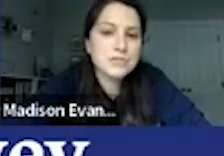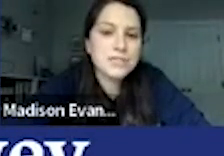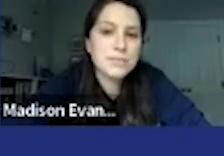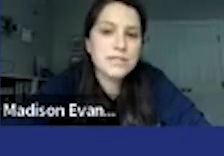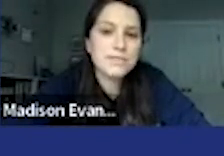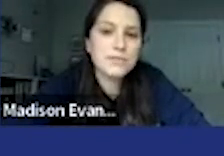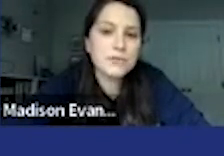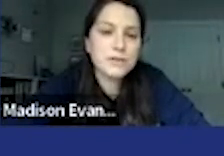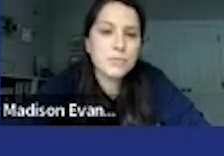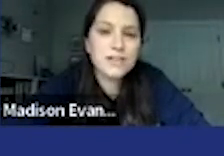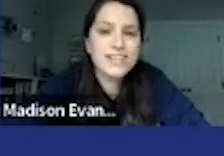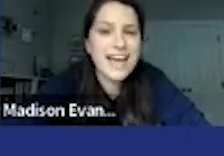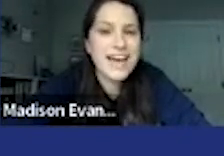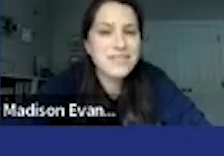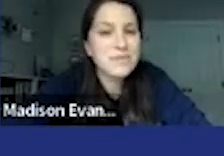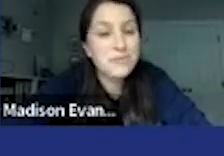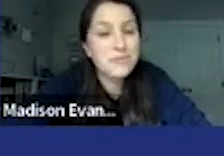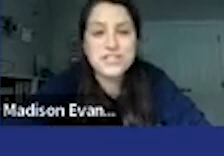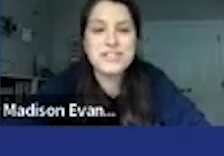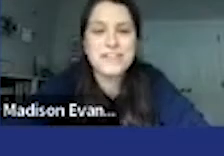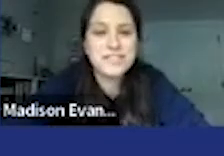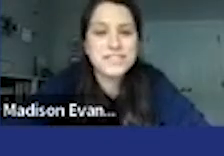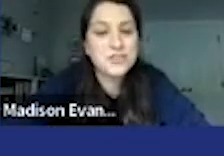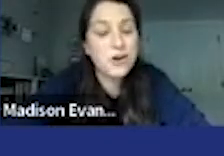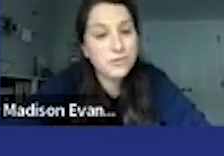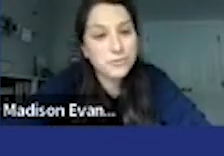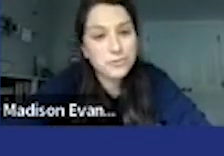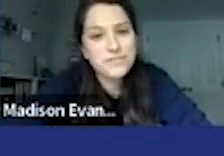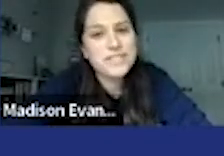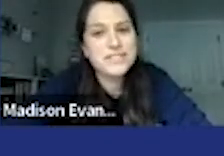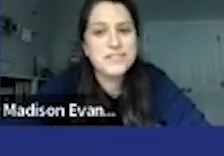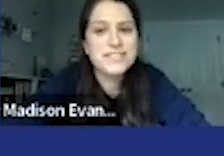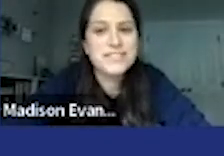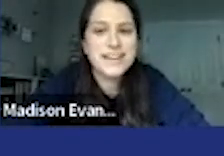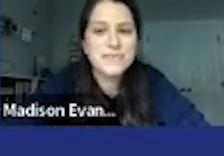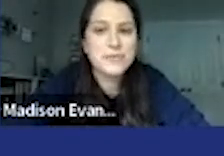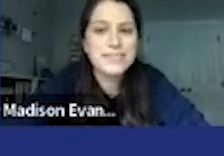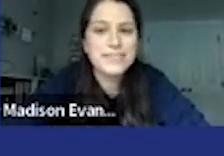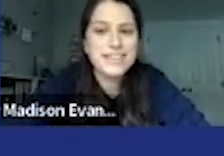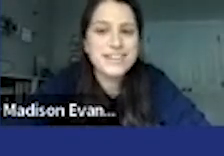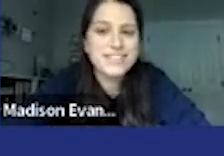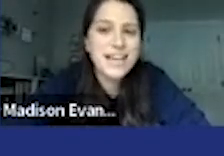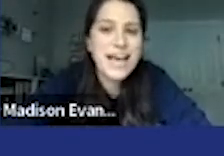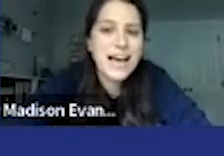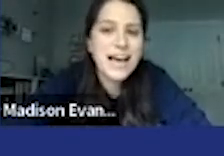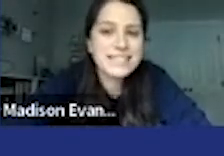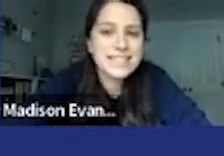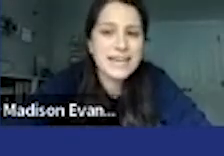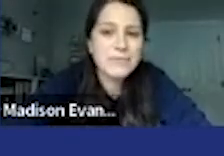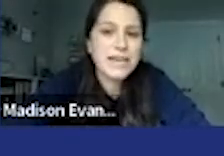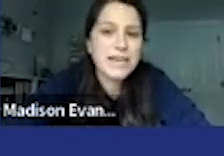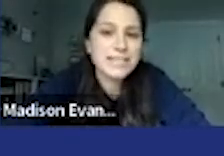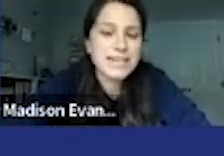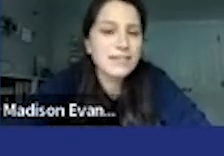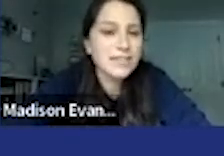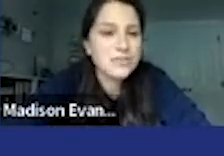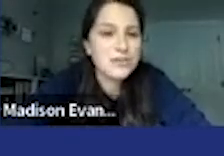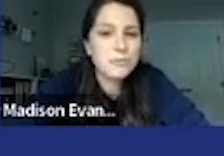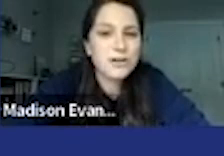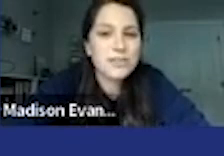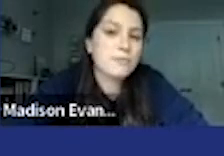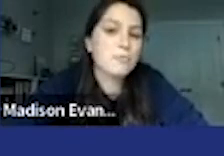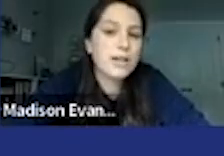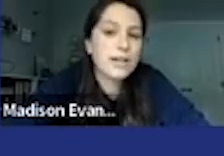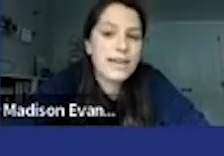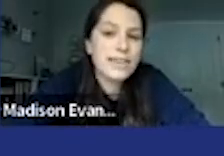Zendalian as recipients of the GRID Award. Having been fortunate enough to teach all three of these students kind of throughout the years, I can say without a doubt, their